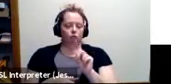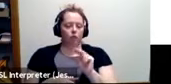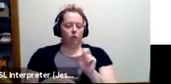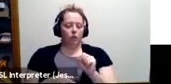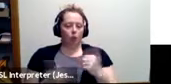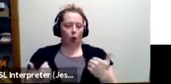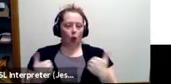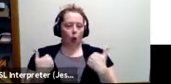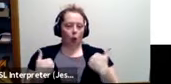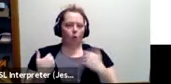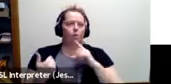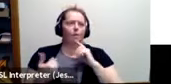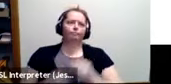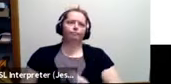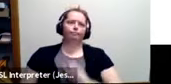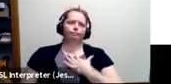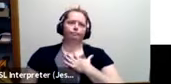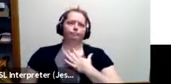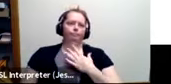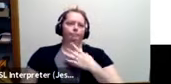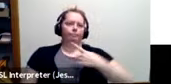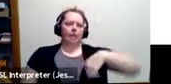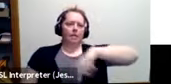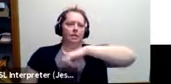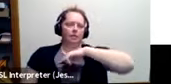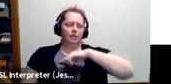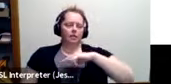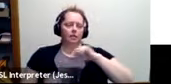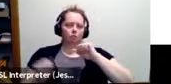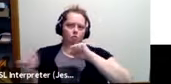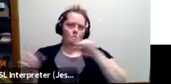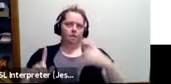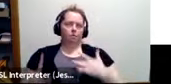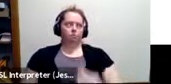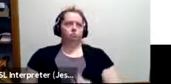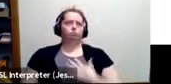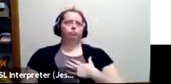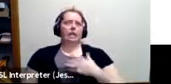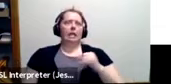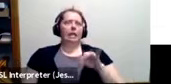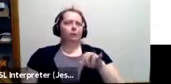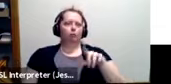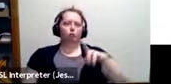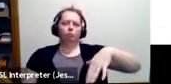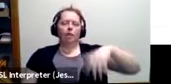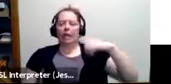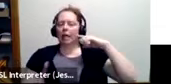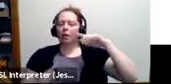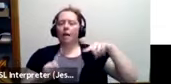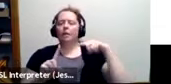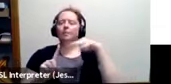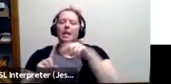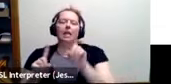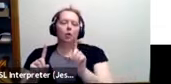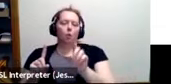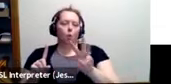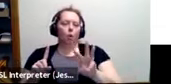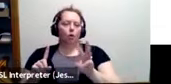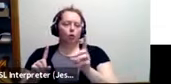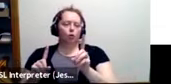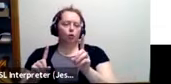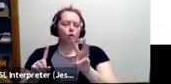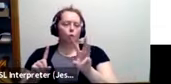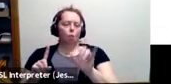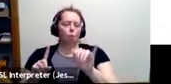for us all. And if you have not heard the stories about Dwayne Wade and his family and Zaya, please, please,